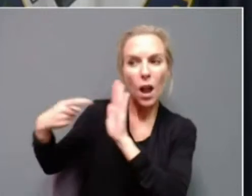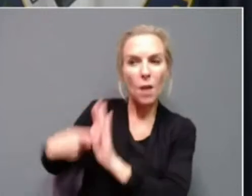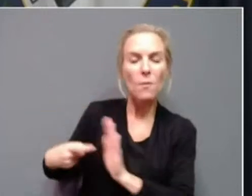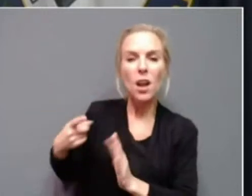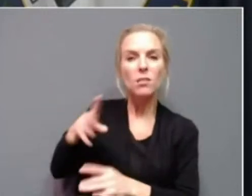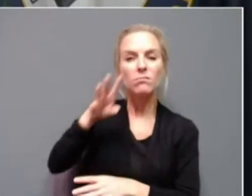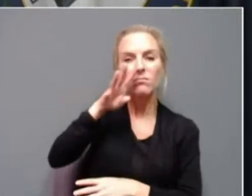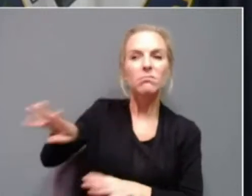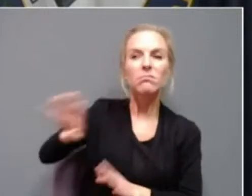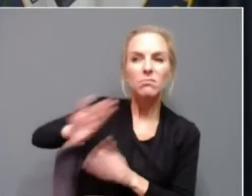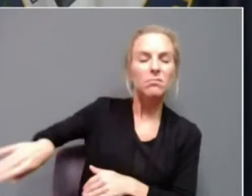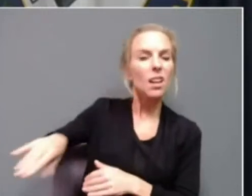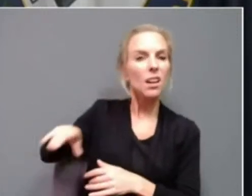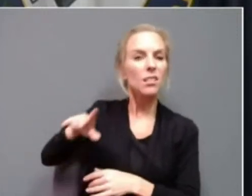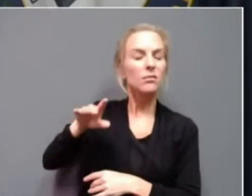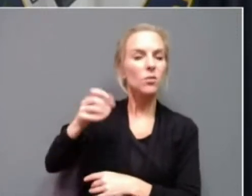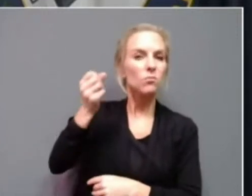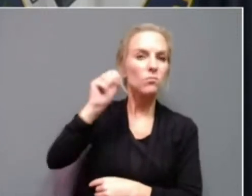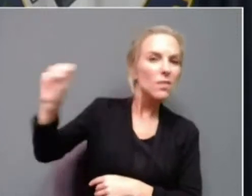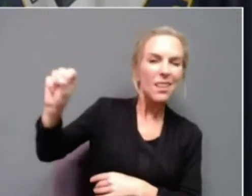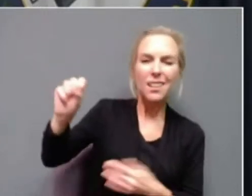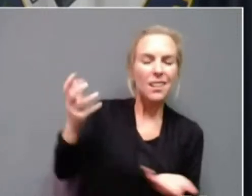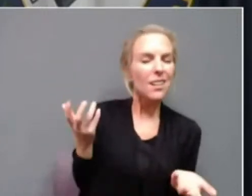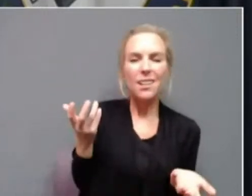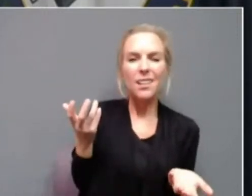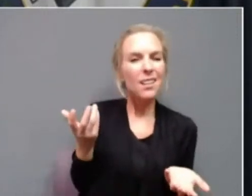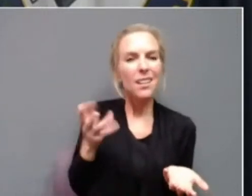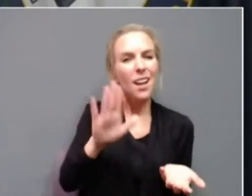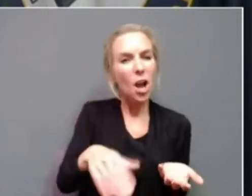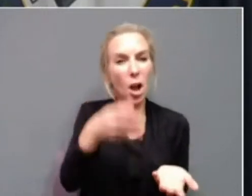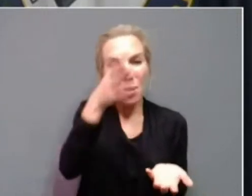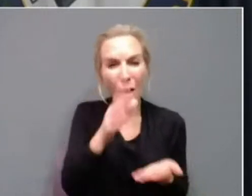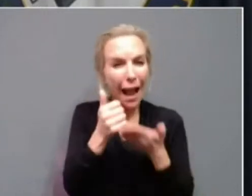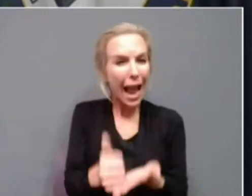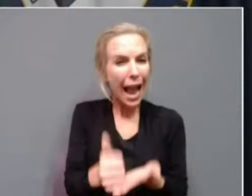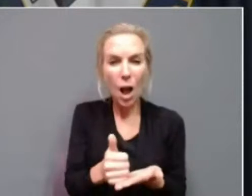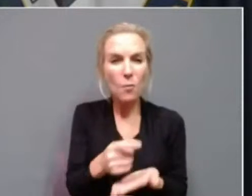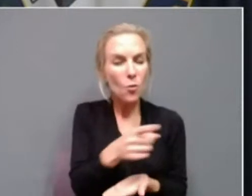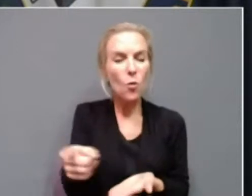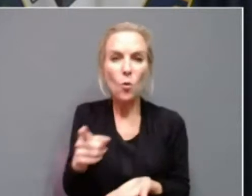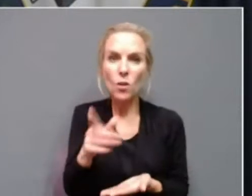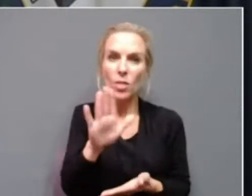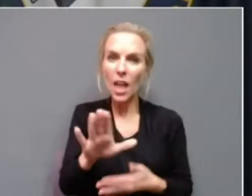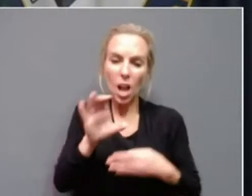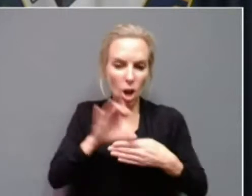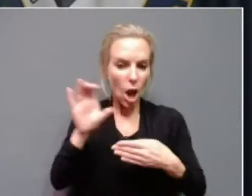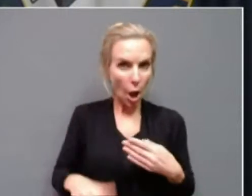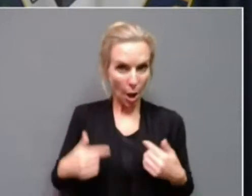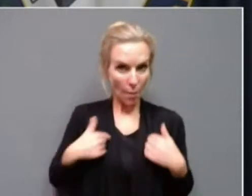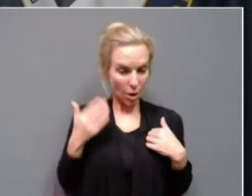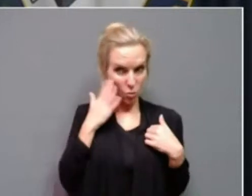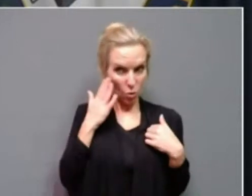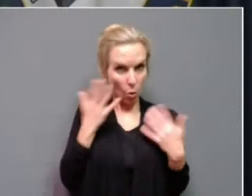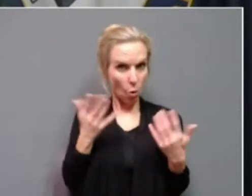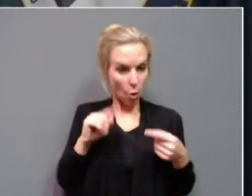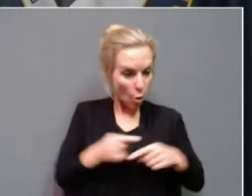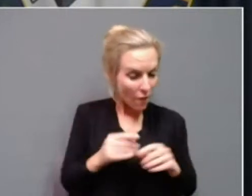those kids, I mean, God help you with what the consequences are going to be. And I don't know what they'll be. Hurt